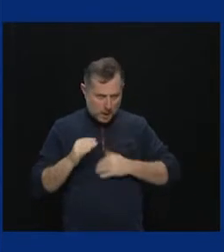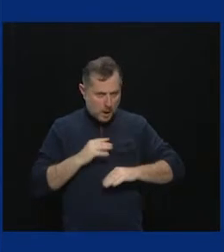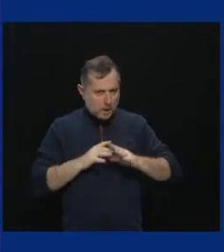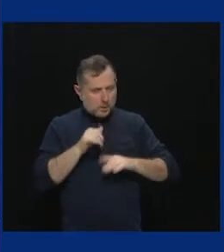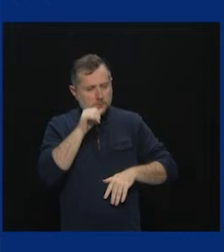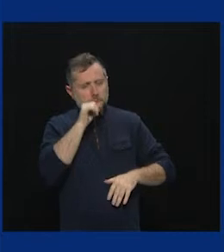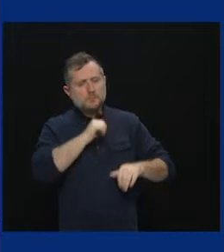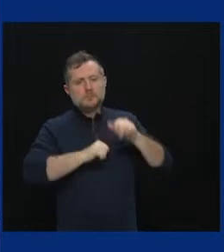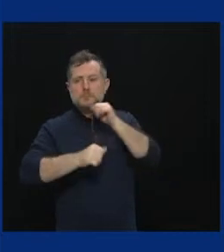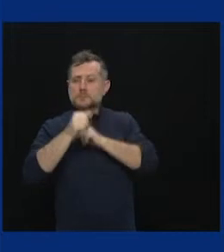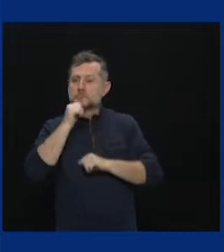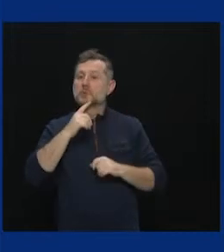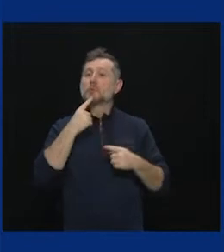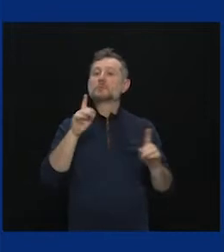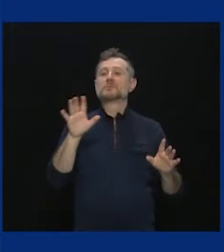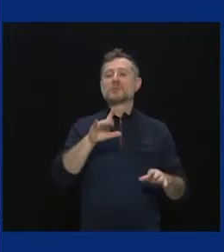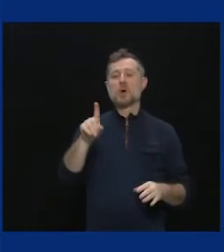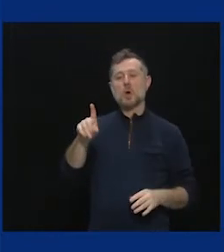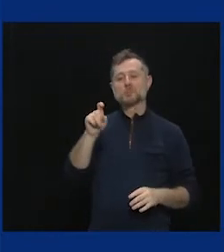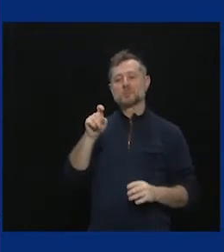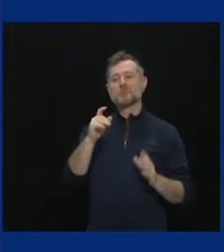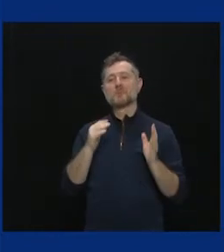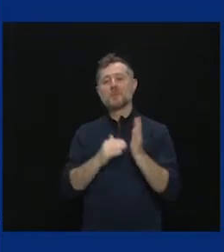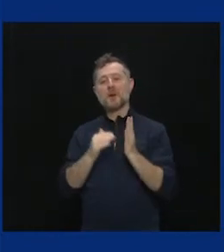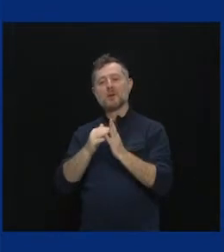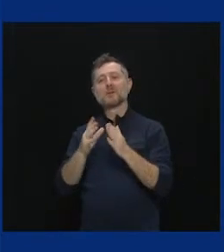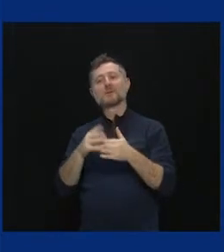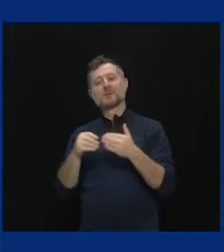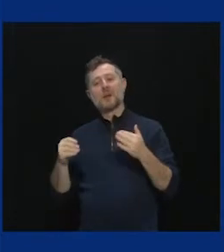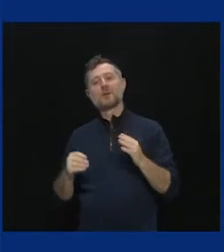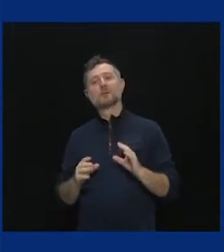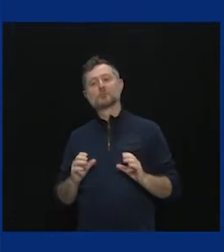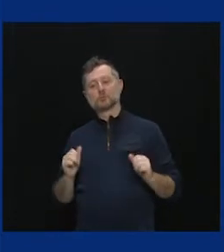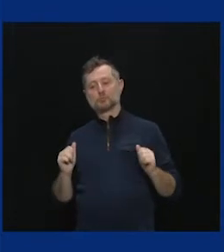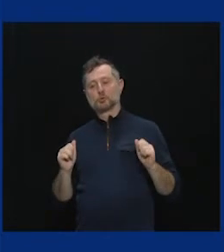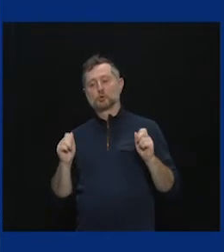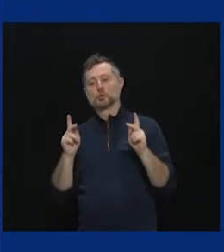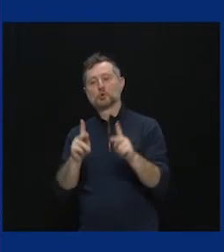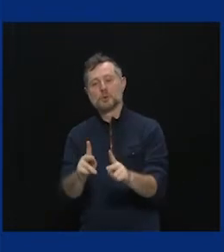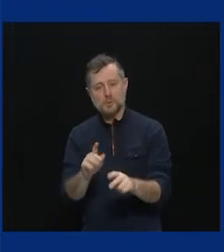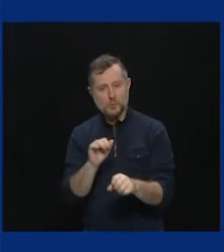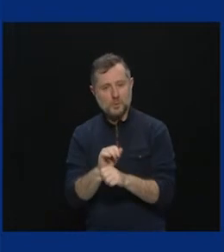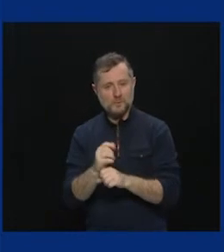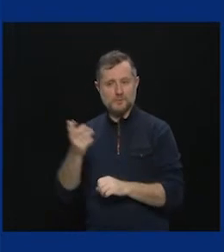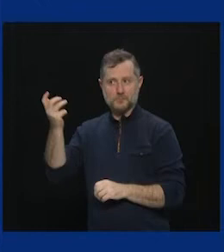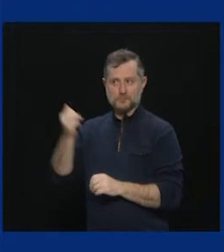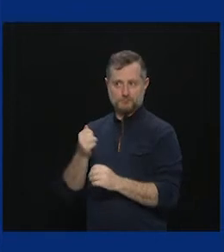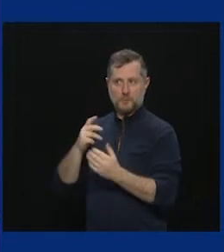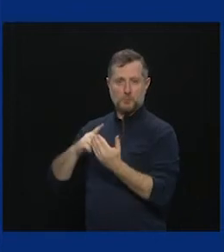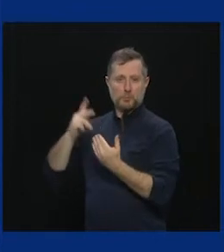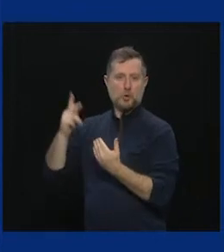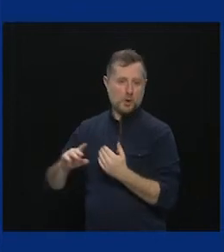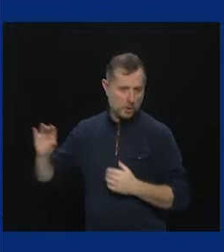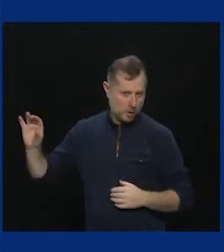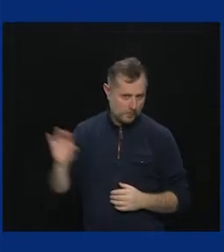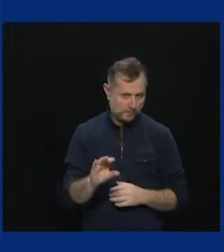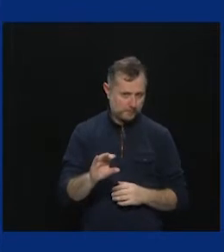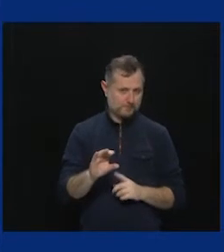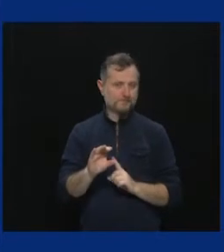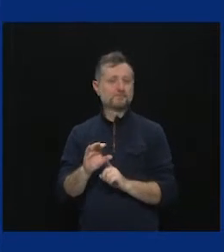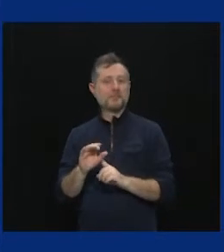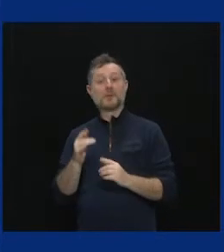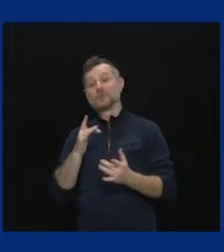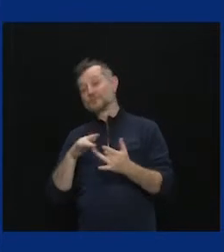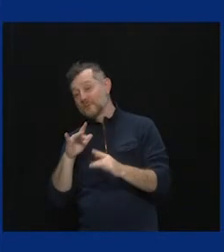million return to work grant program. And we're incentivizing the tourism businesses, the non-for-profits, including the culturals,